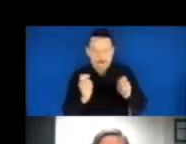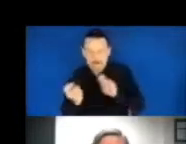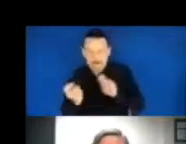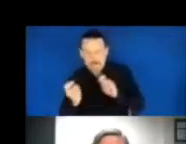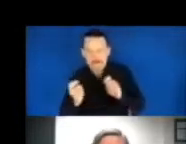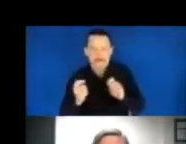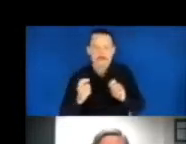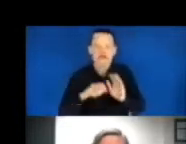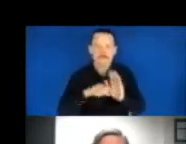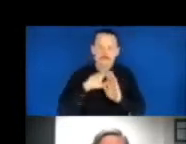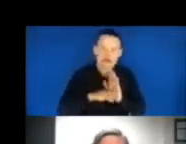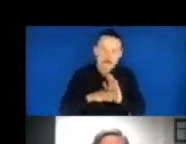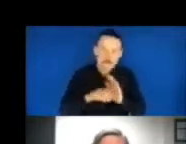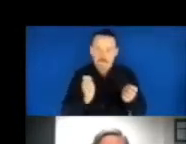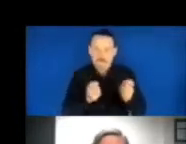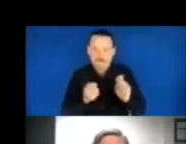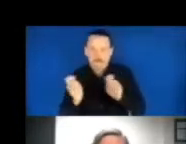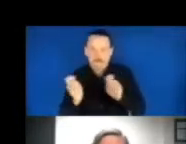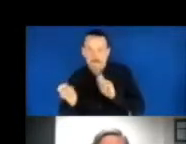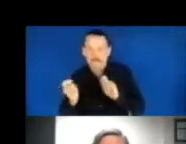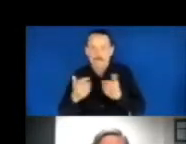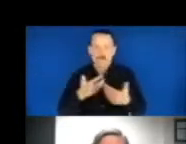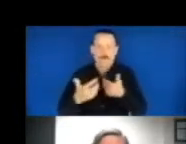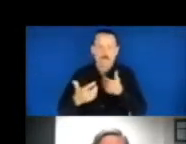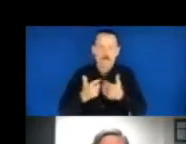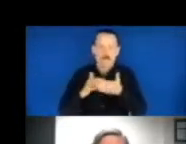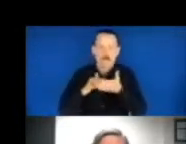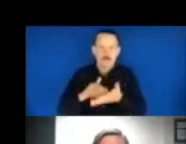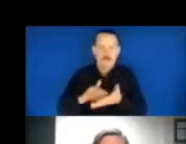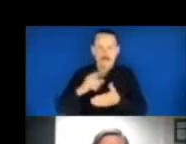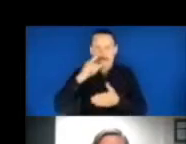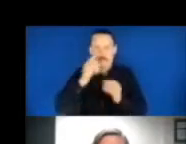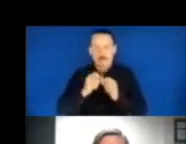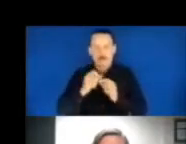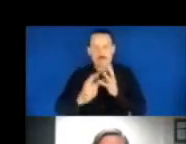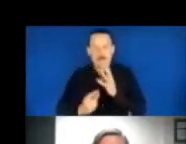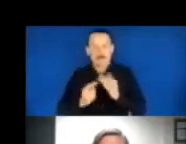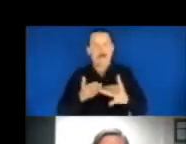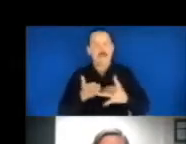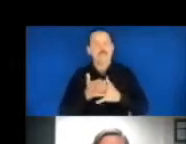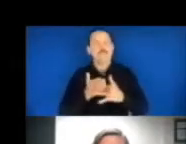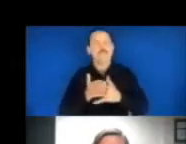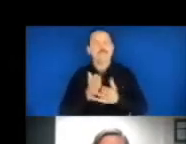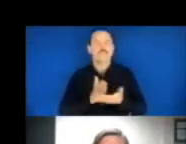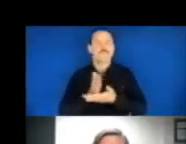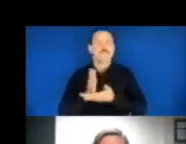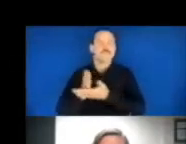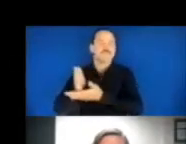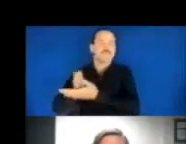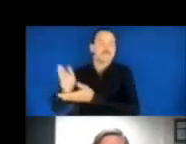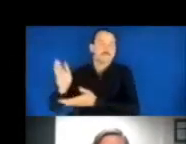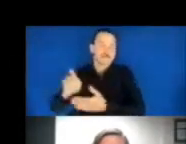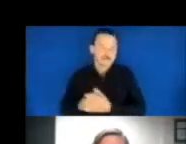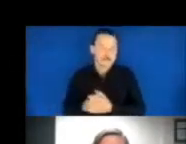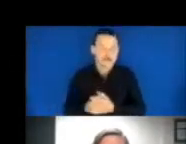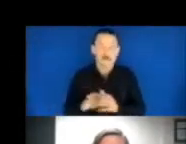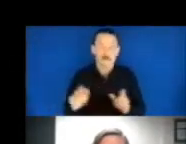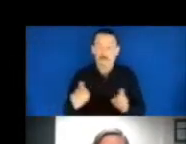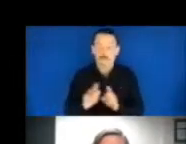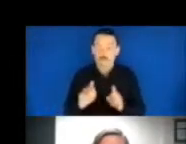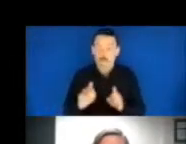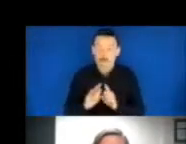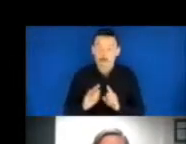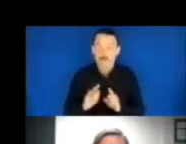disabilities and chronic health conditions. Now, these services and supports are also available to someone who might be a carer of a person